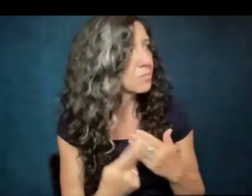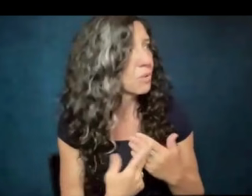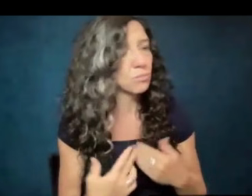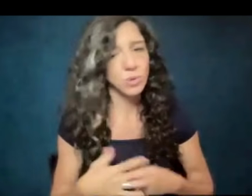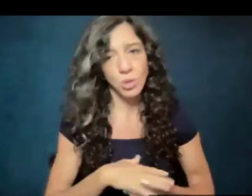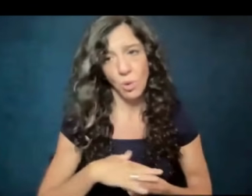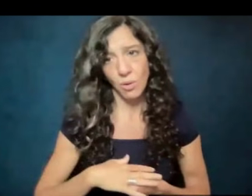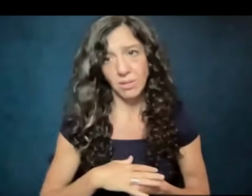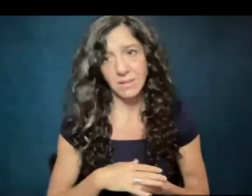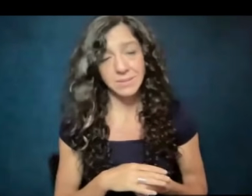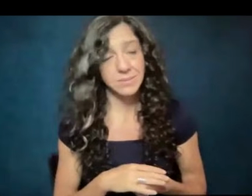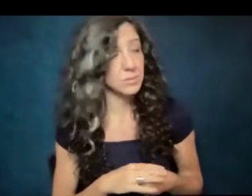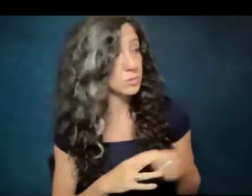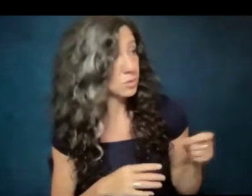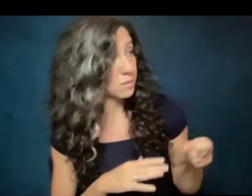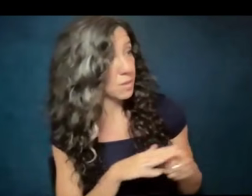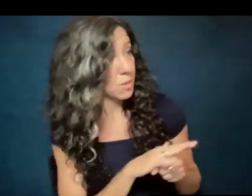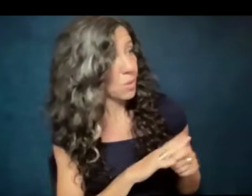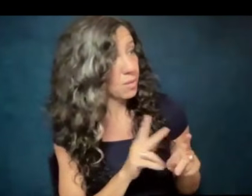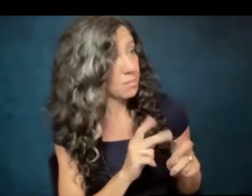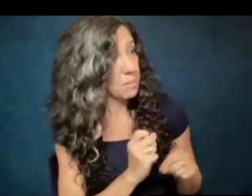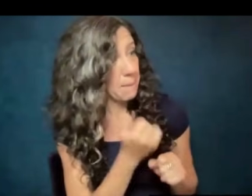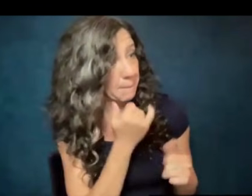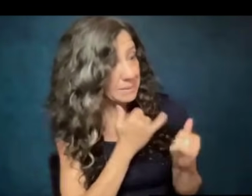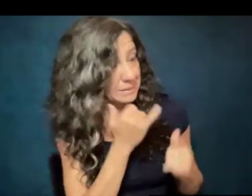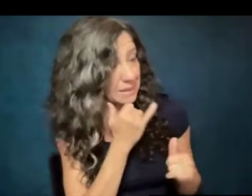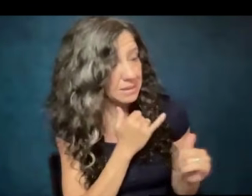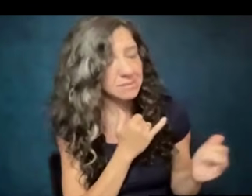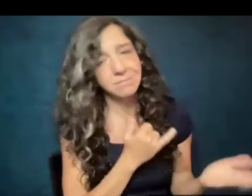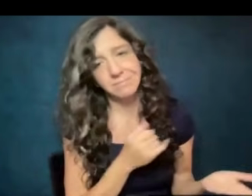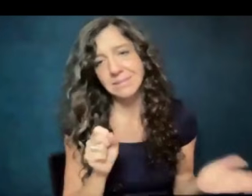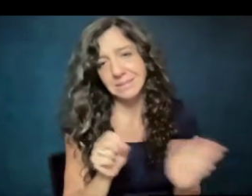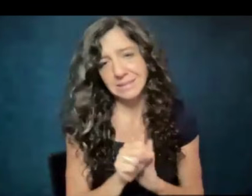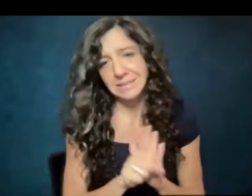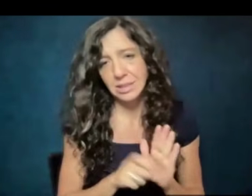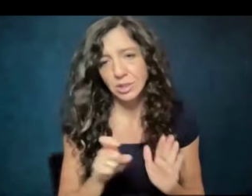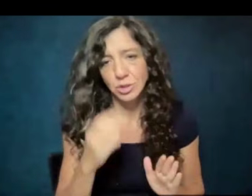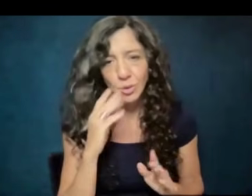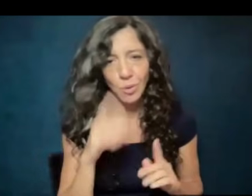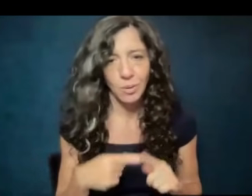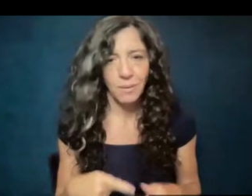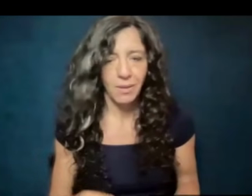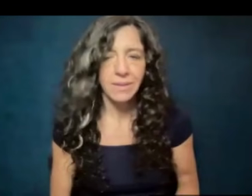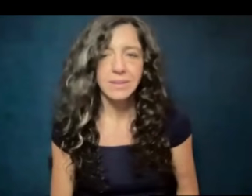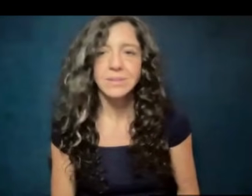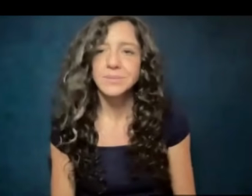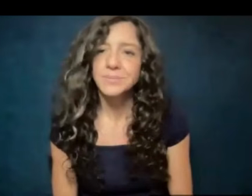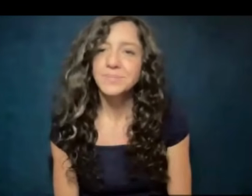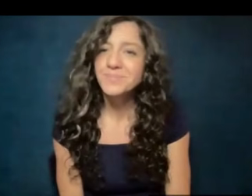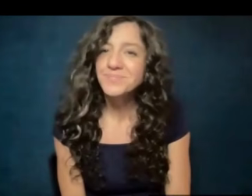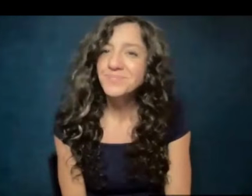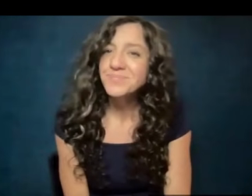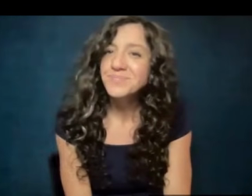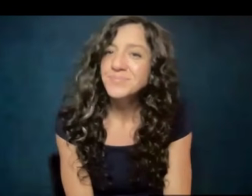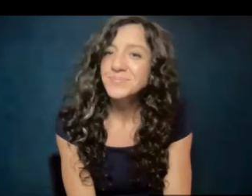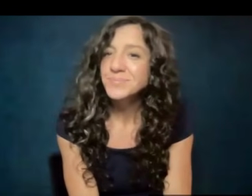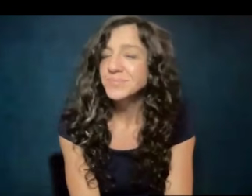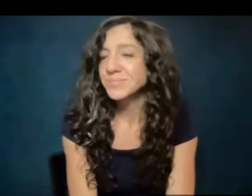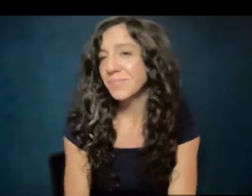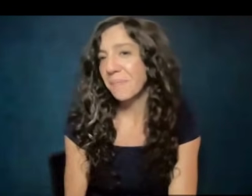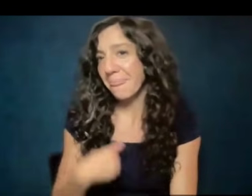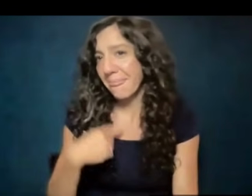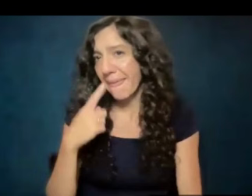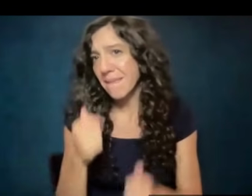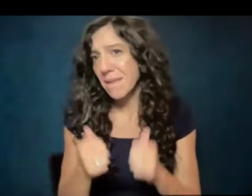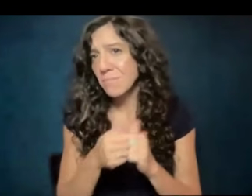level. So if the local people are making mistakes, the state should know about it. I think most private insurance